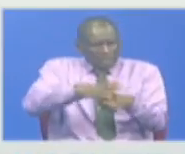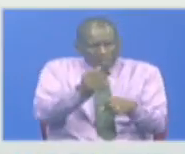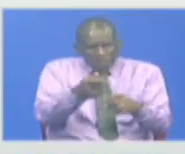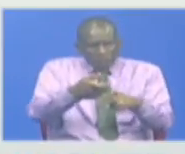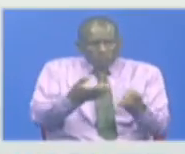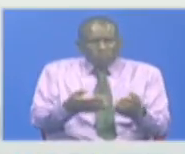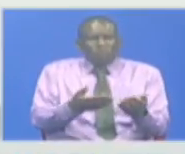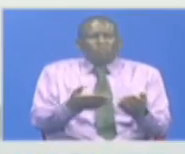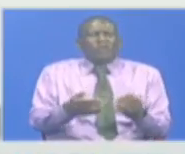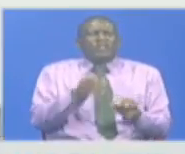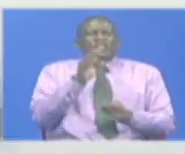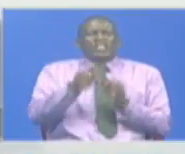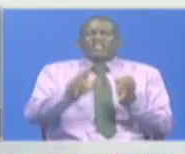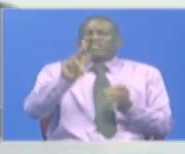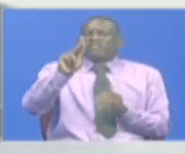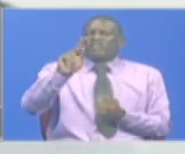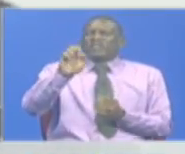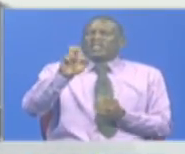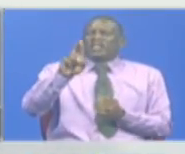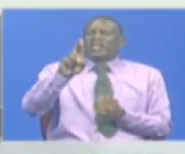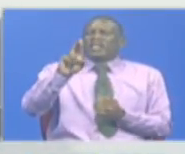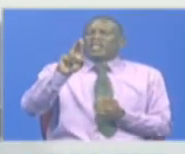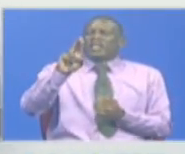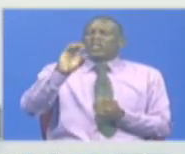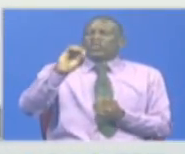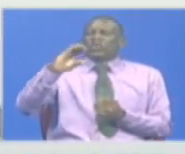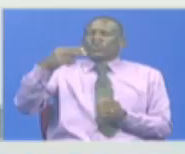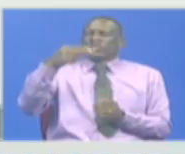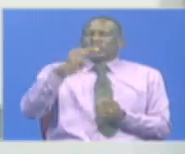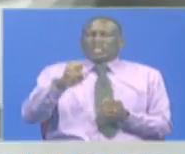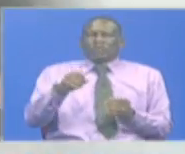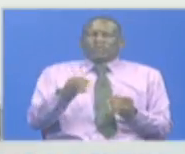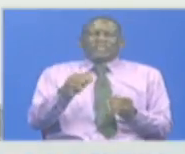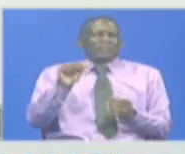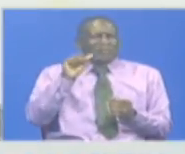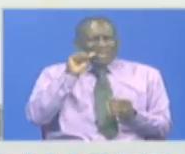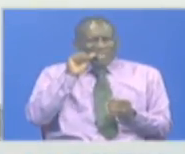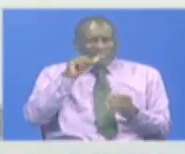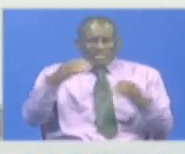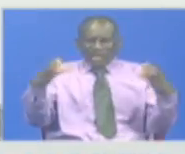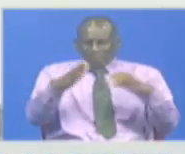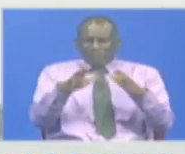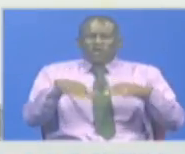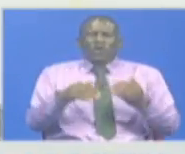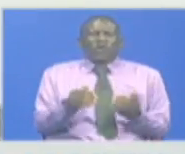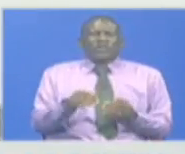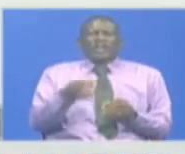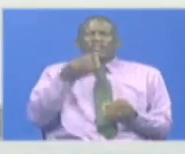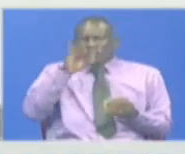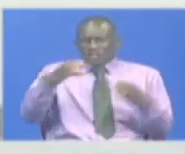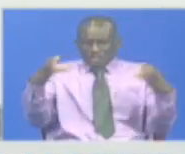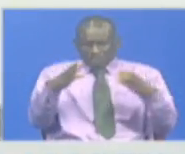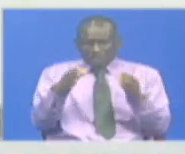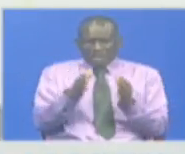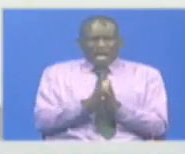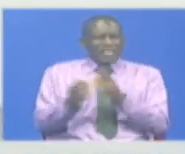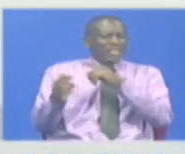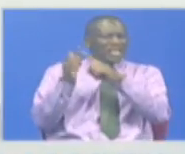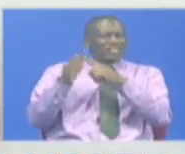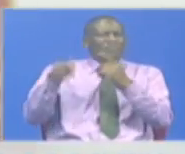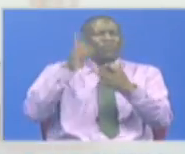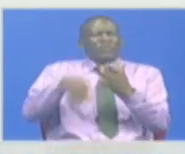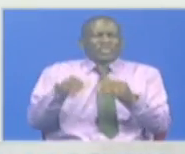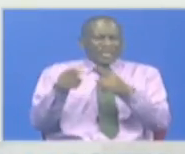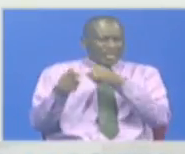indeed Keroche was a British company or a French company and they were going through what they were going,